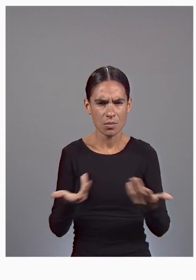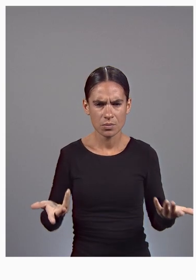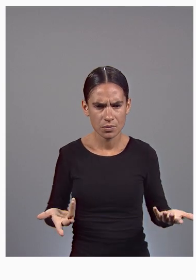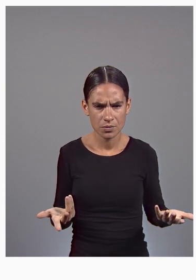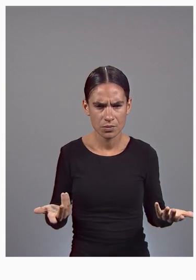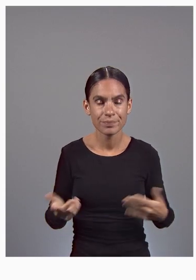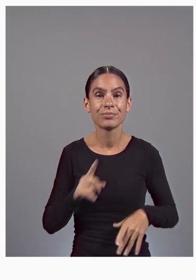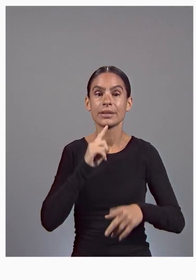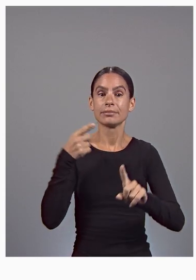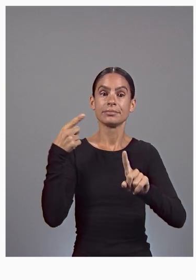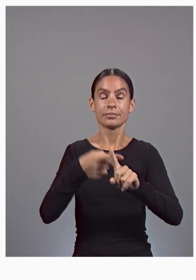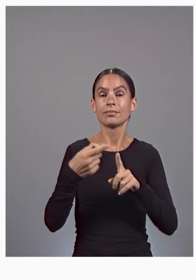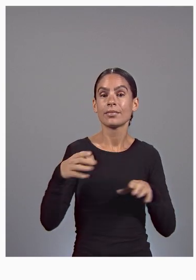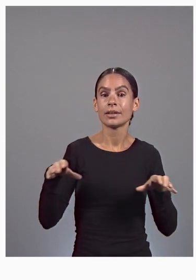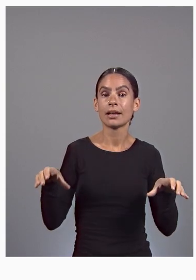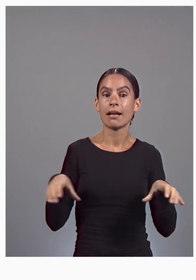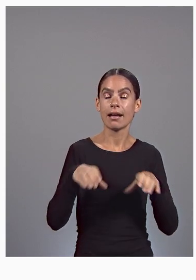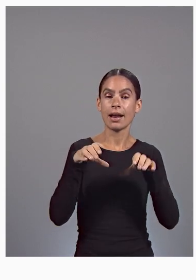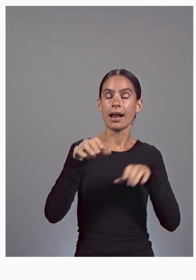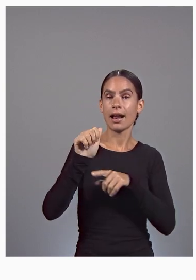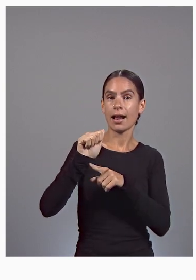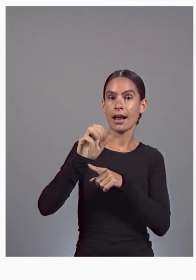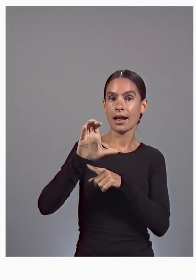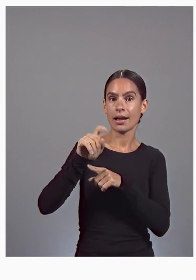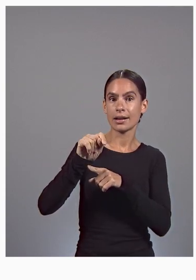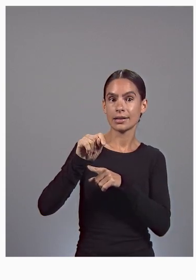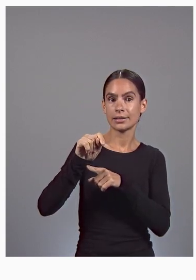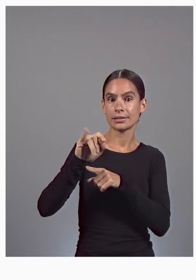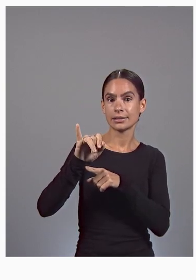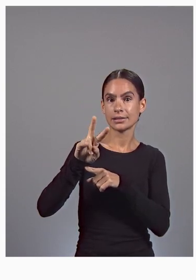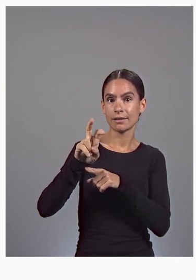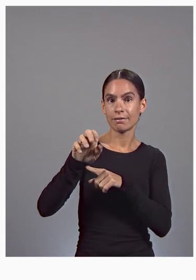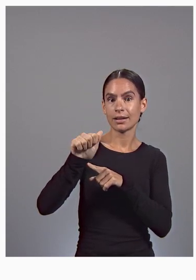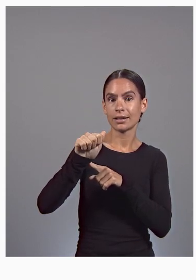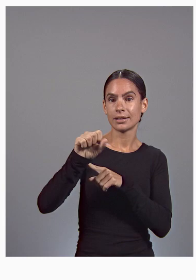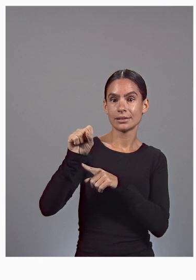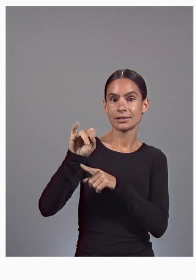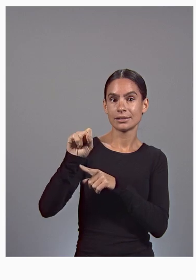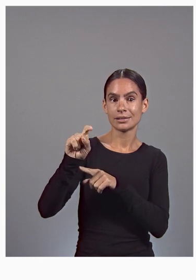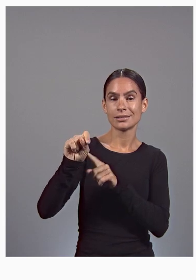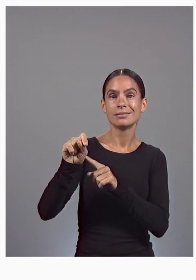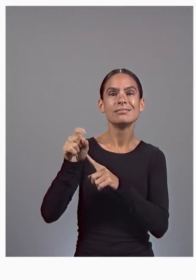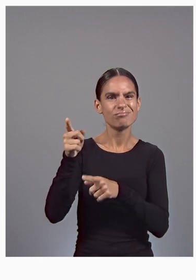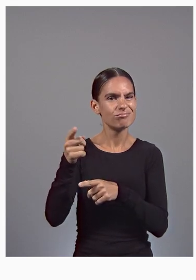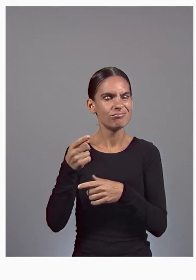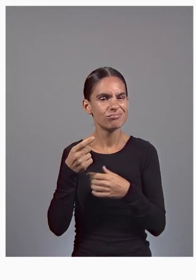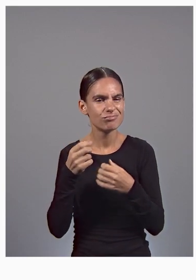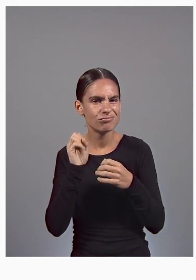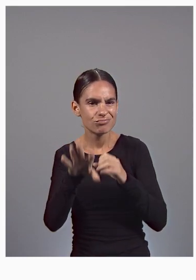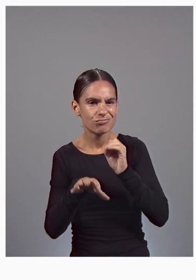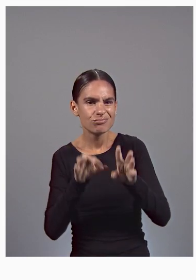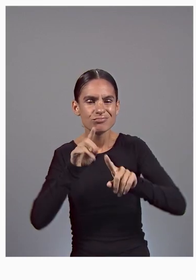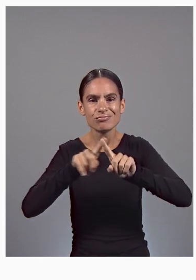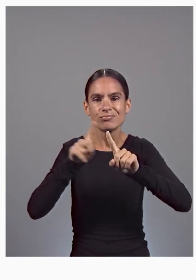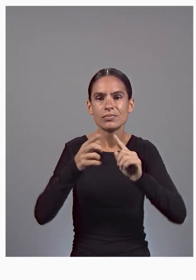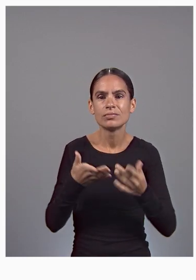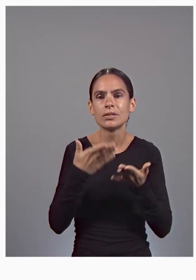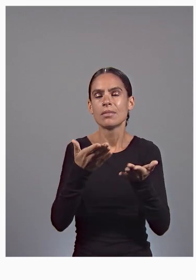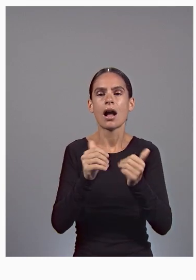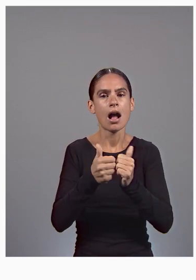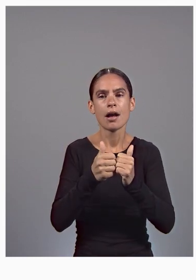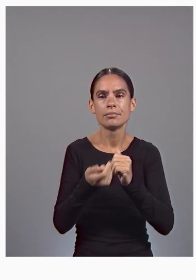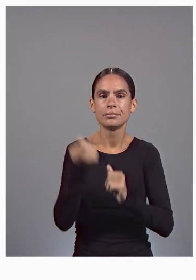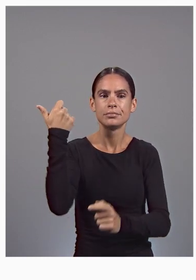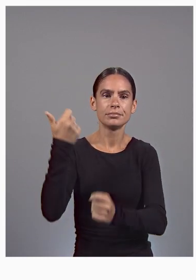scale? Well, Active Assist now shares recommendations to remove idle resources and